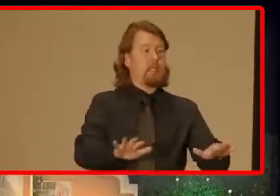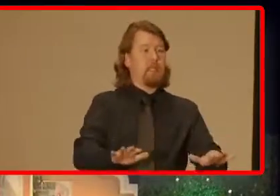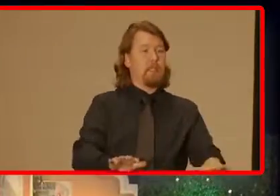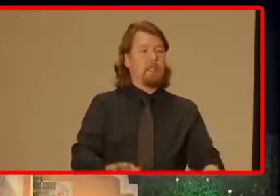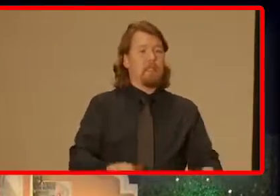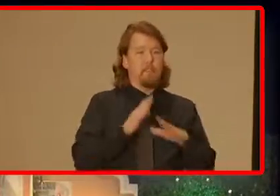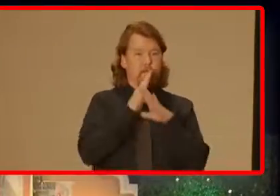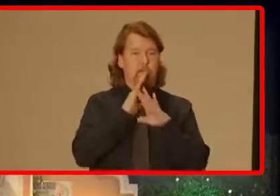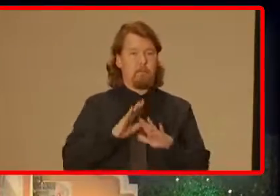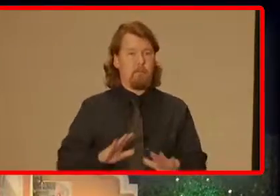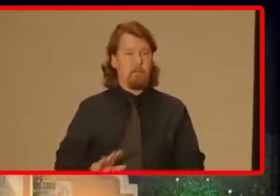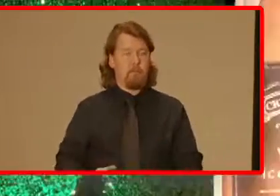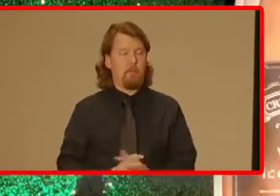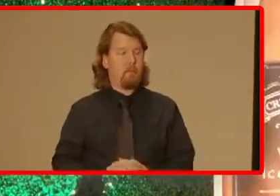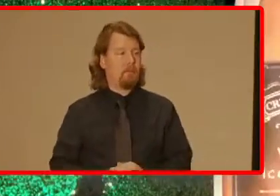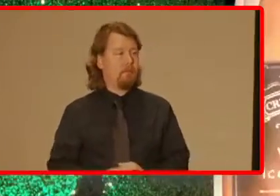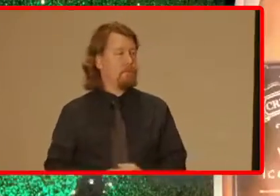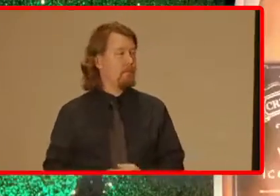bit,